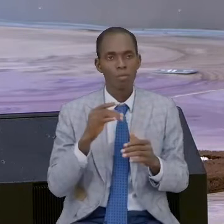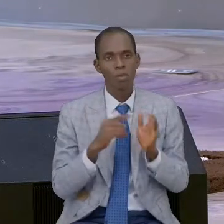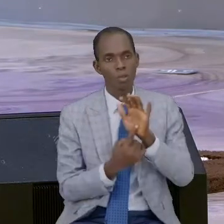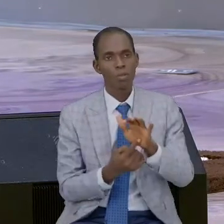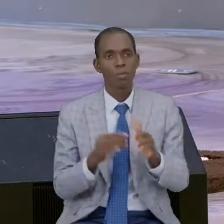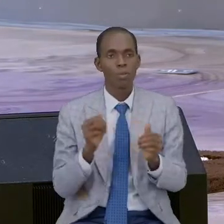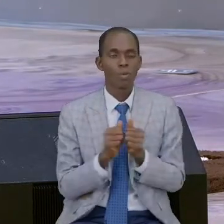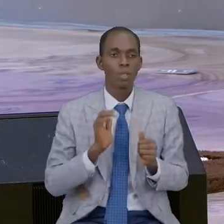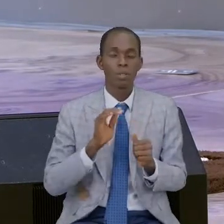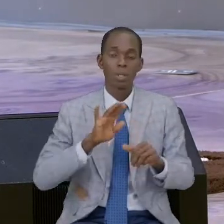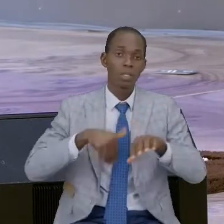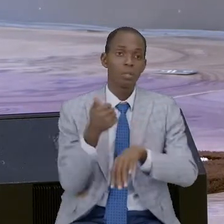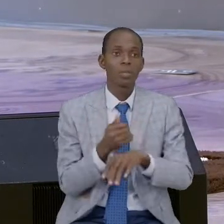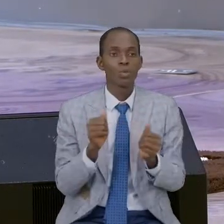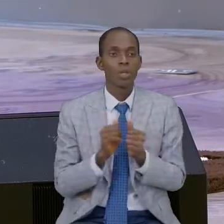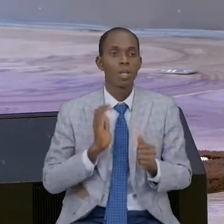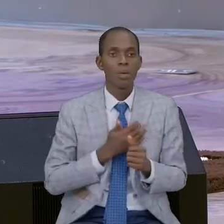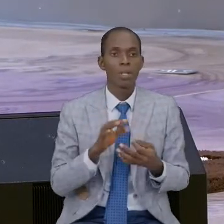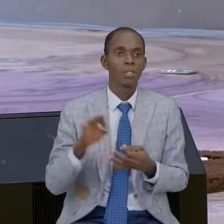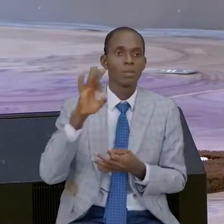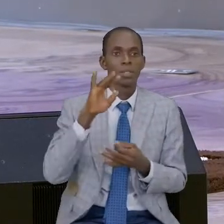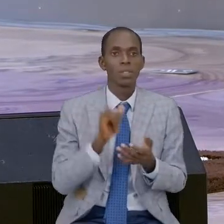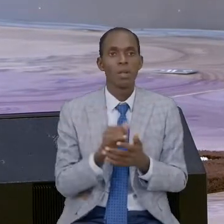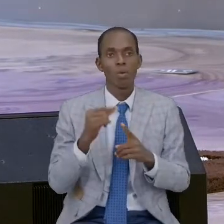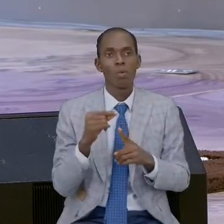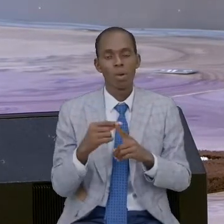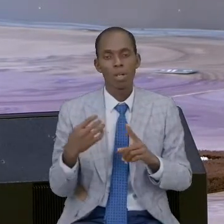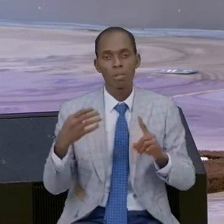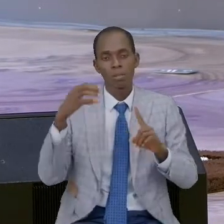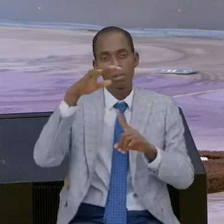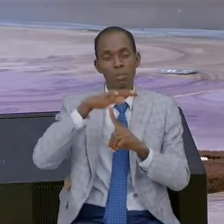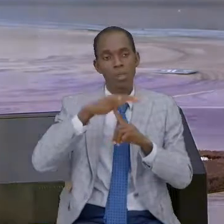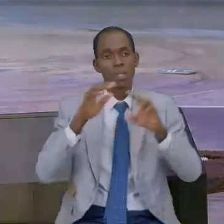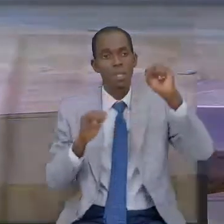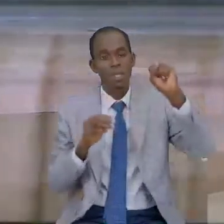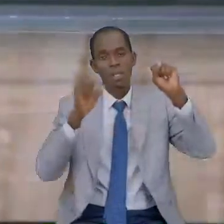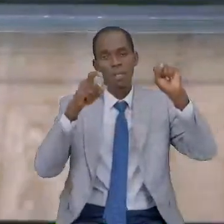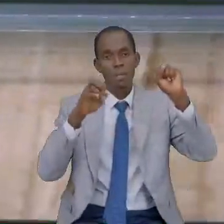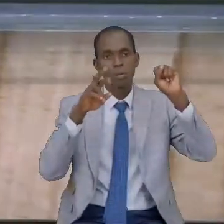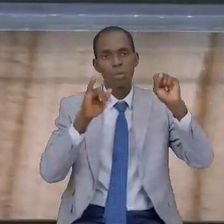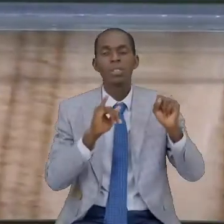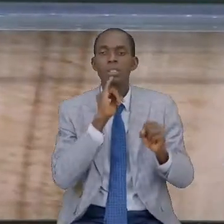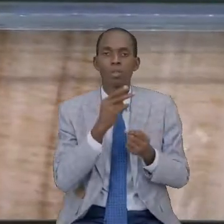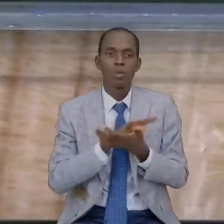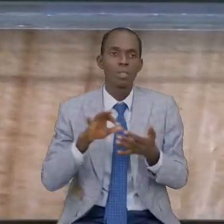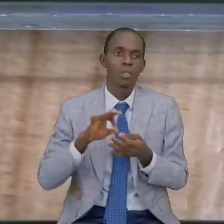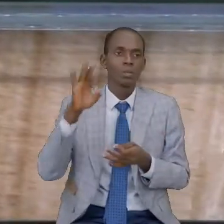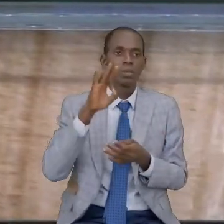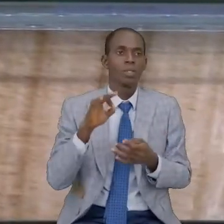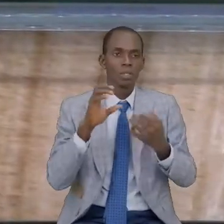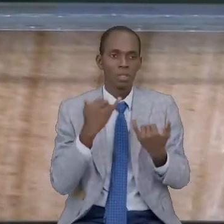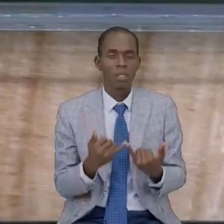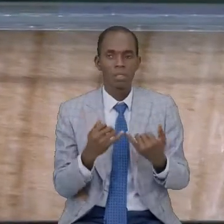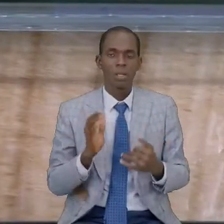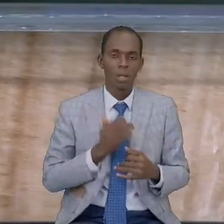with our spirit. The Spirit, capital S, that's the Holy Spirit, beareth witness with our